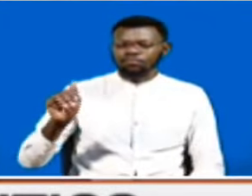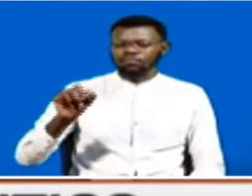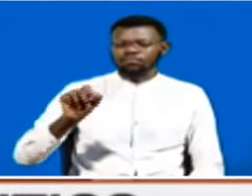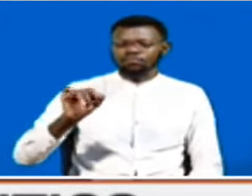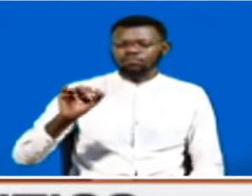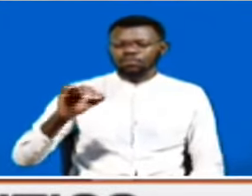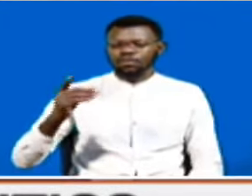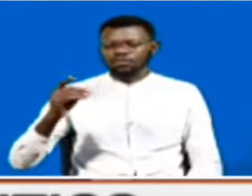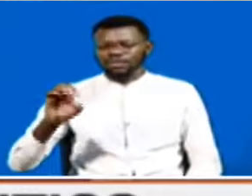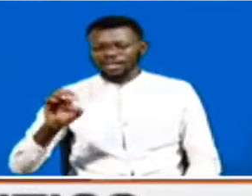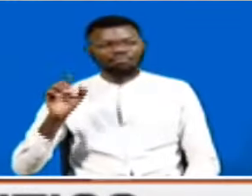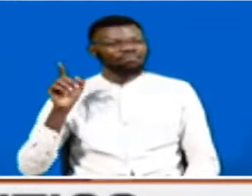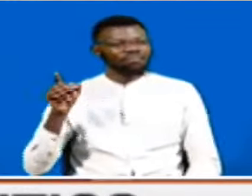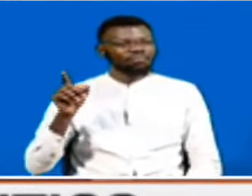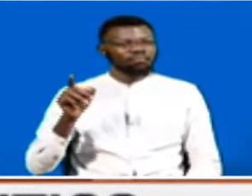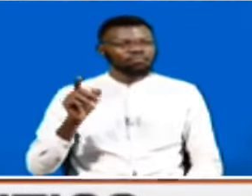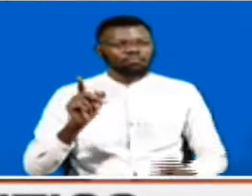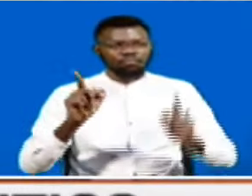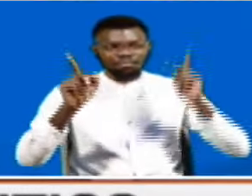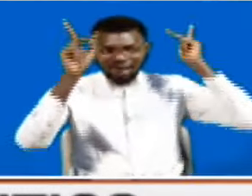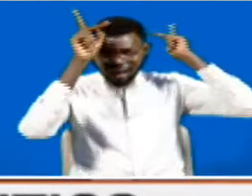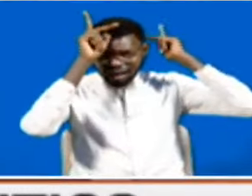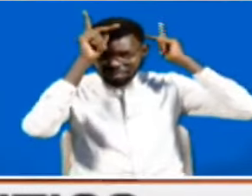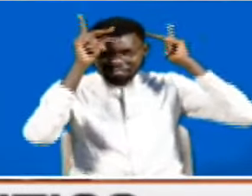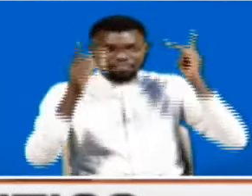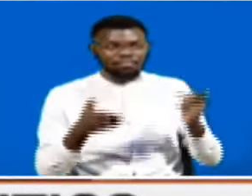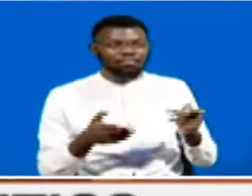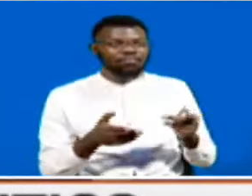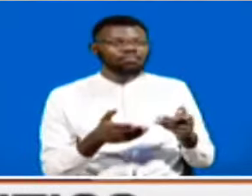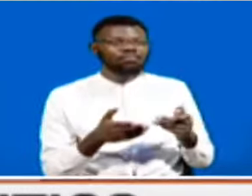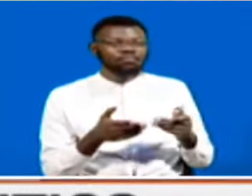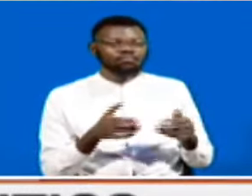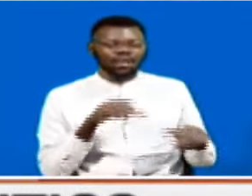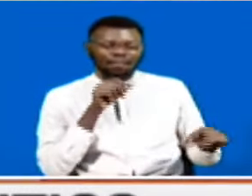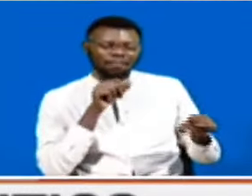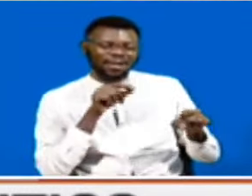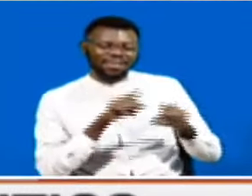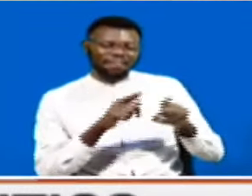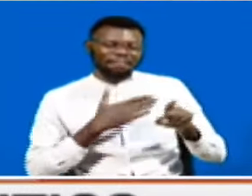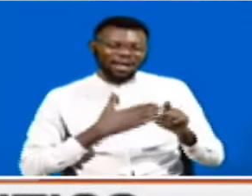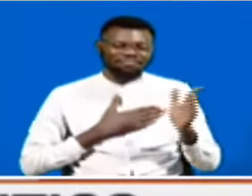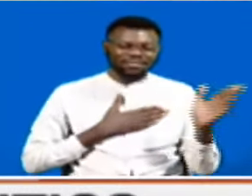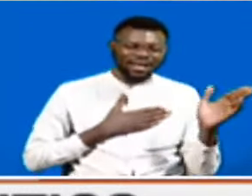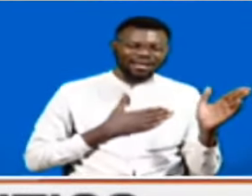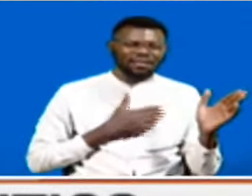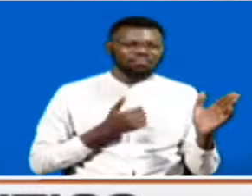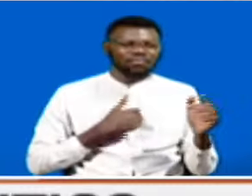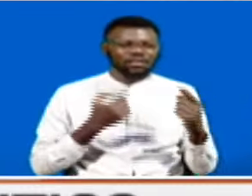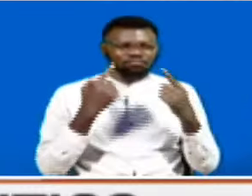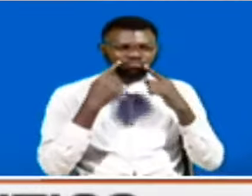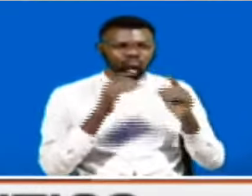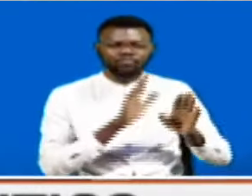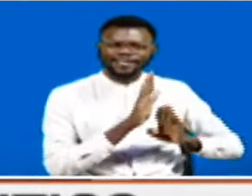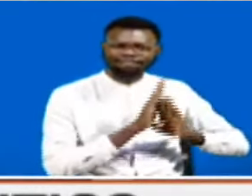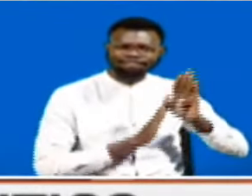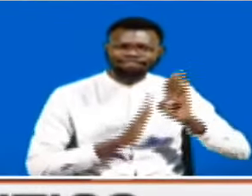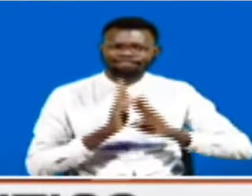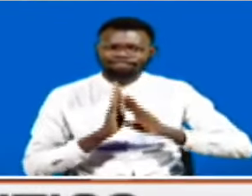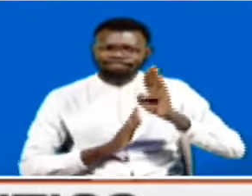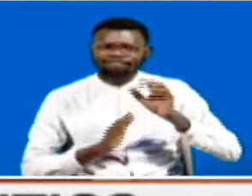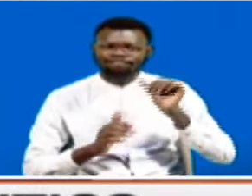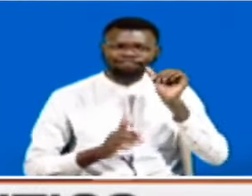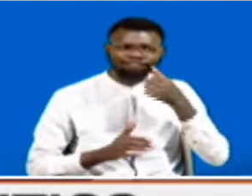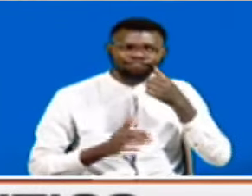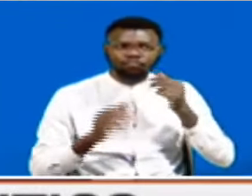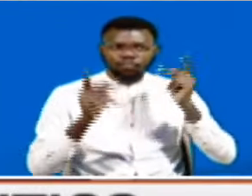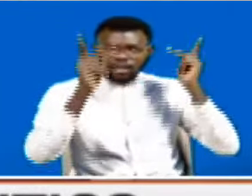in Kakamega. I've been to Kakamega a few times. I had a brother at Kakamega High School. So the kind of development that I saw in Kakamega, one